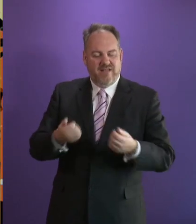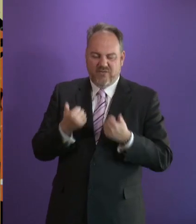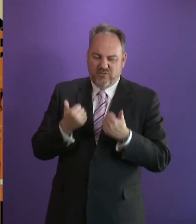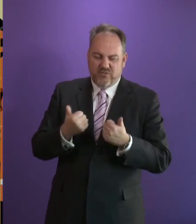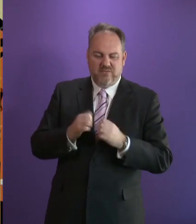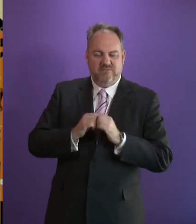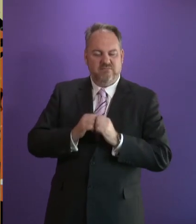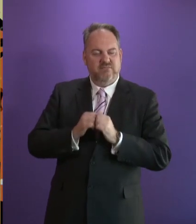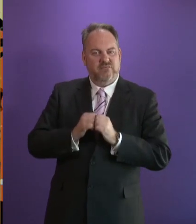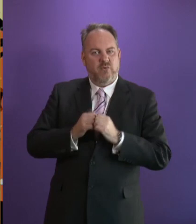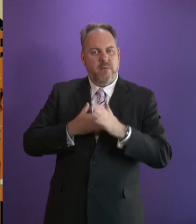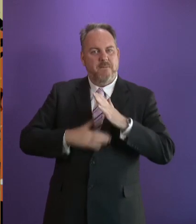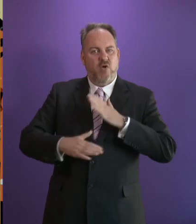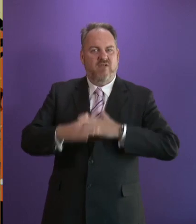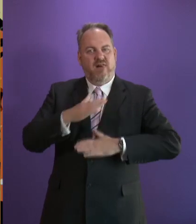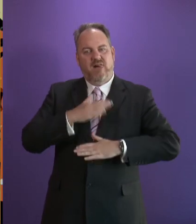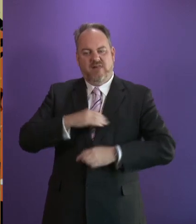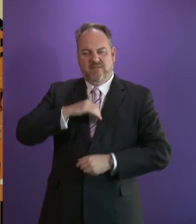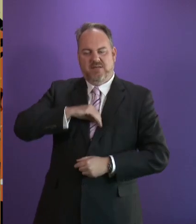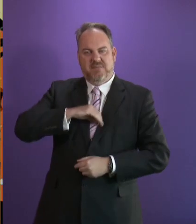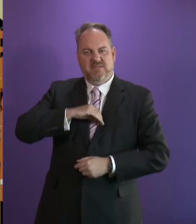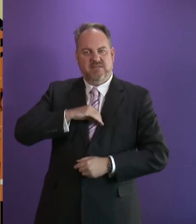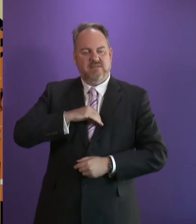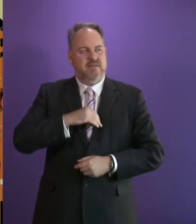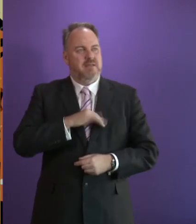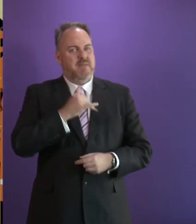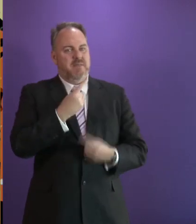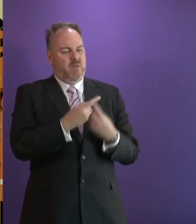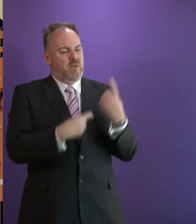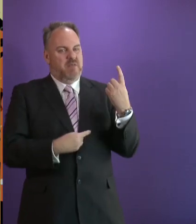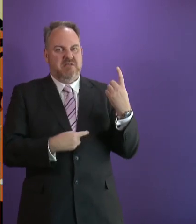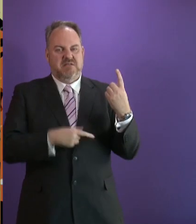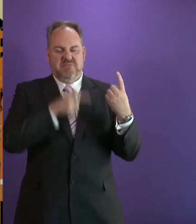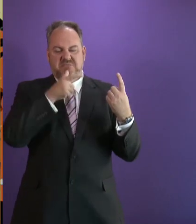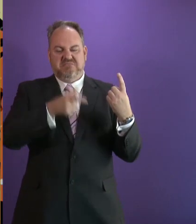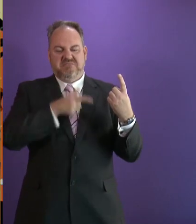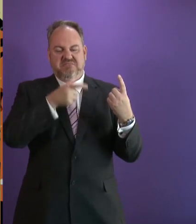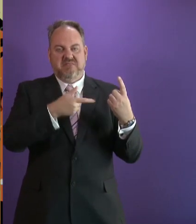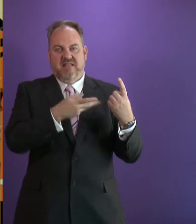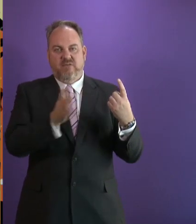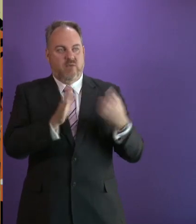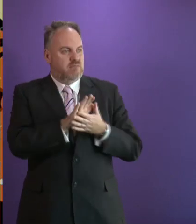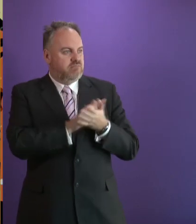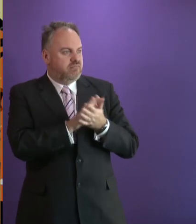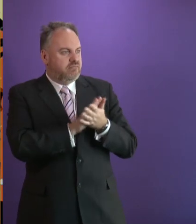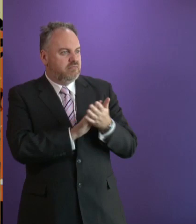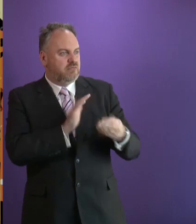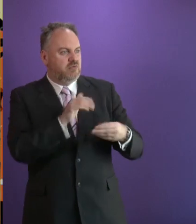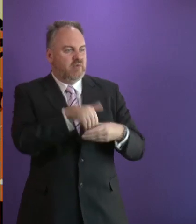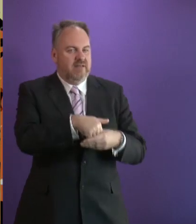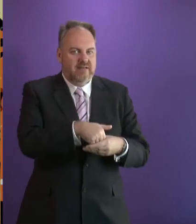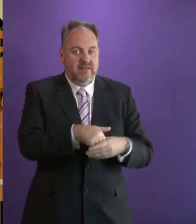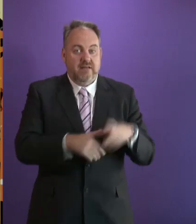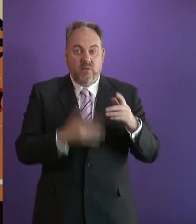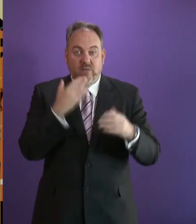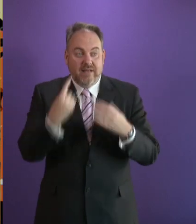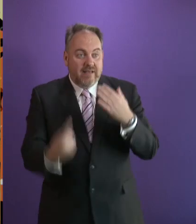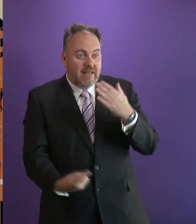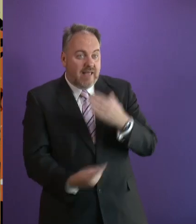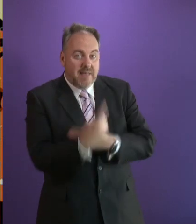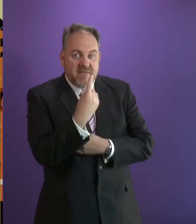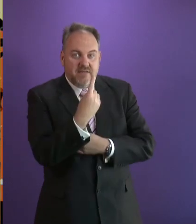happens is we have this sort of group mentality. One person will start something off and then everybody else will join in. But I think it's really important when you see these things to stick